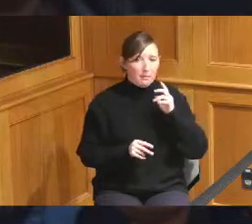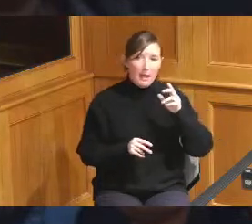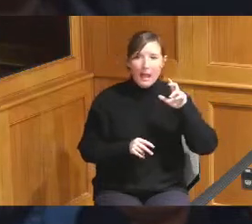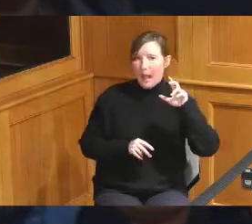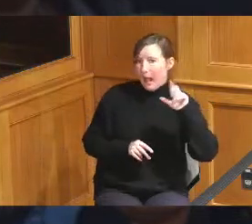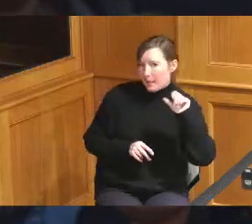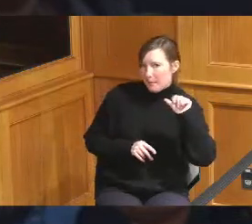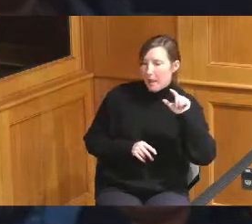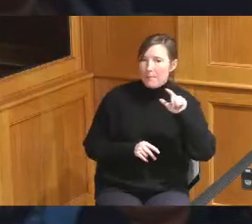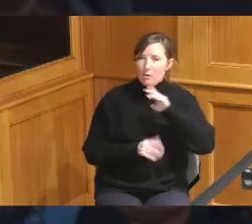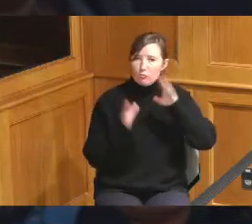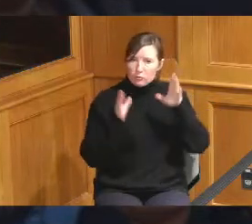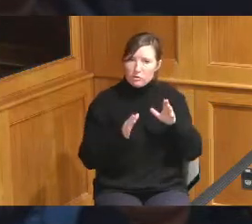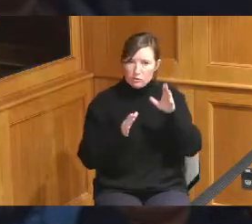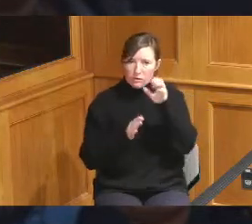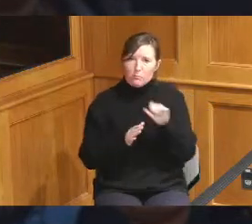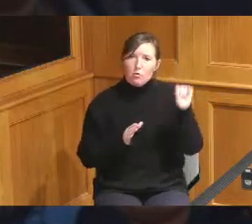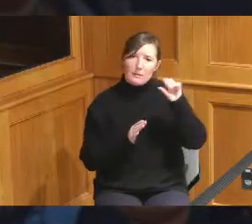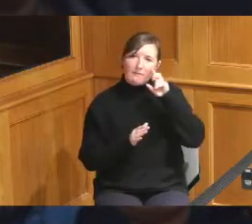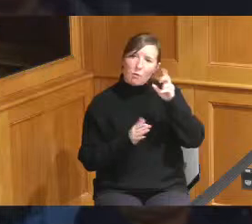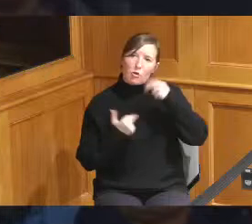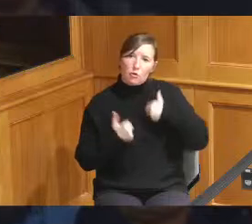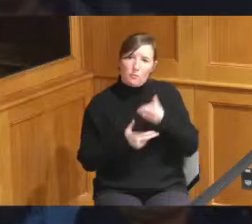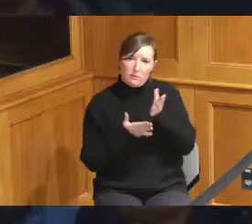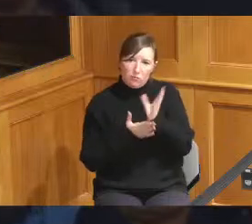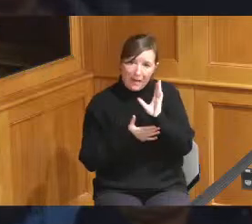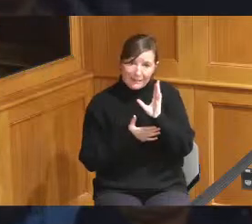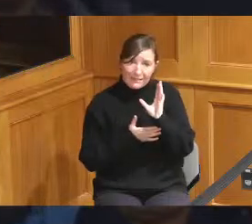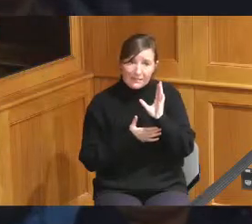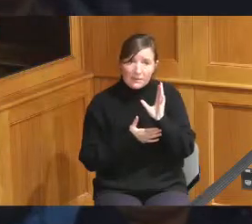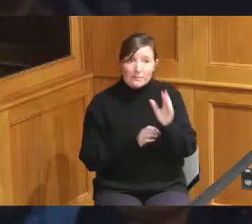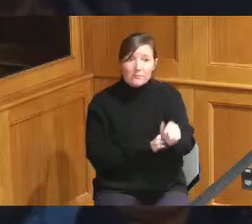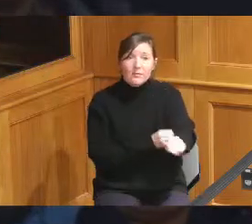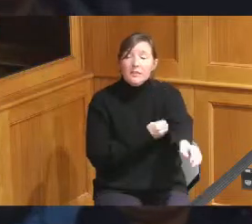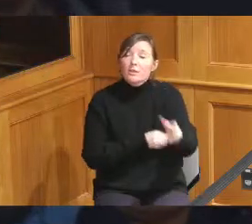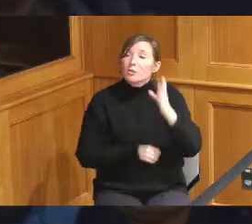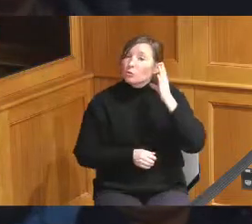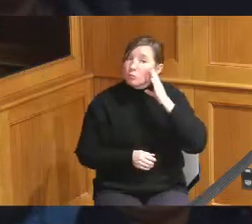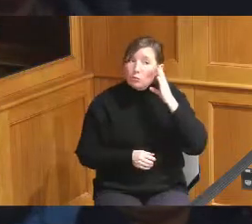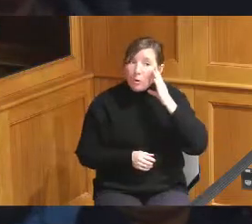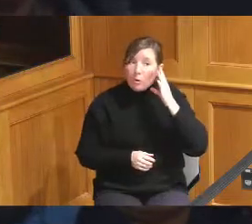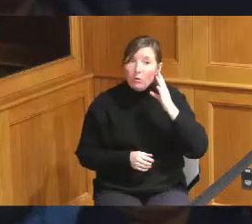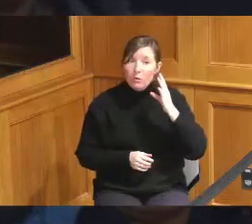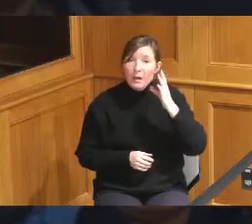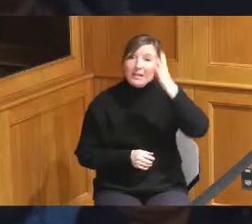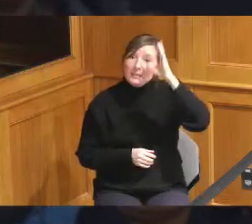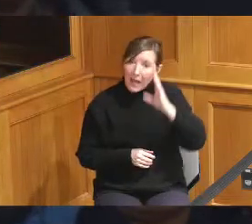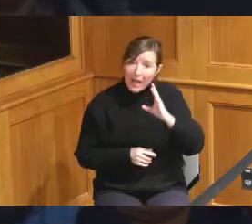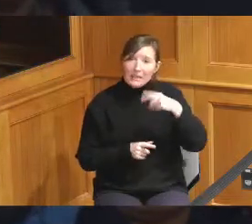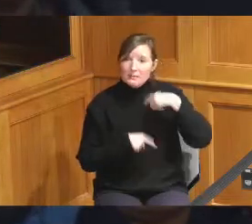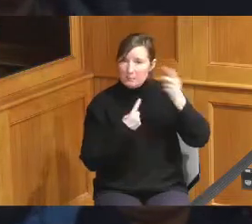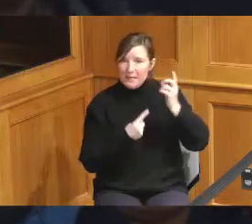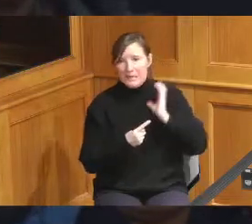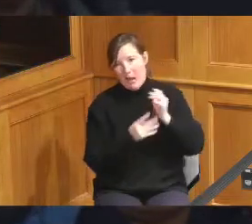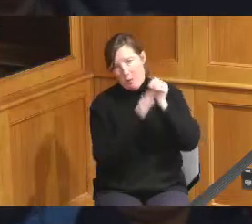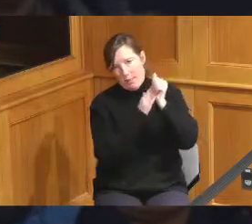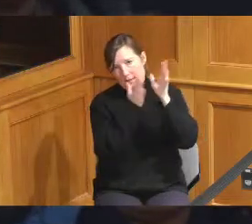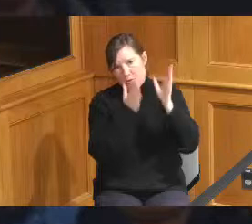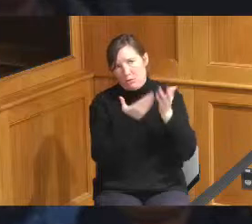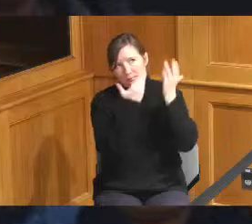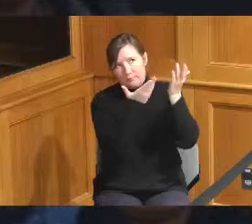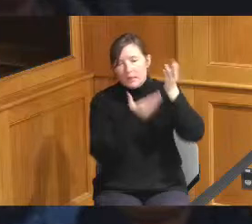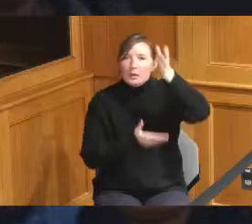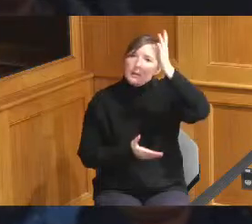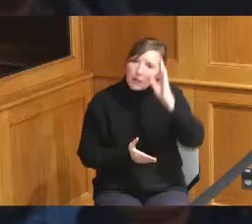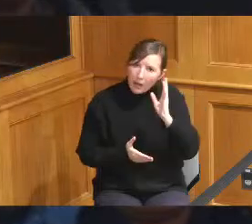Alabama Christian Movement for Human Rights. But you know what? God has been our leader. God